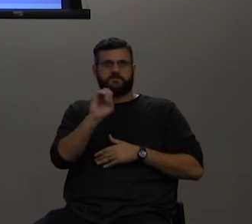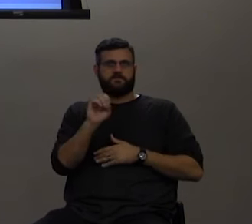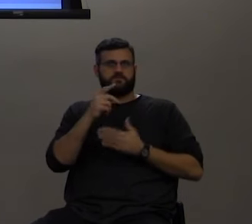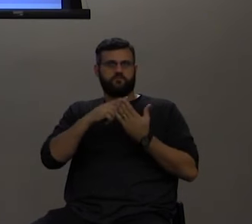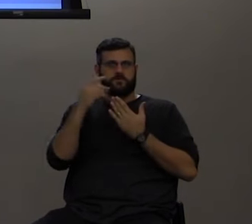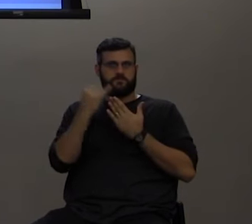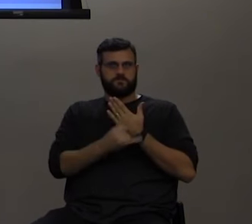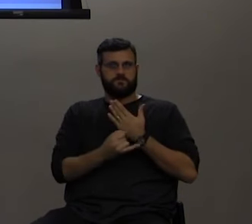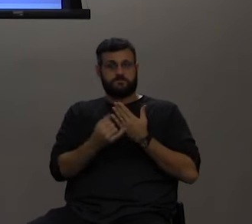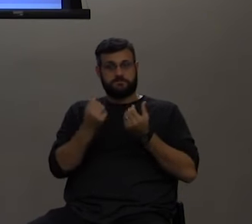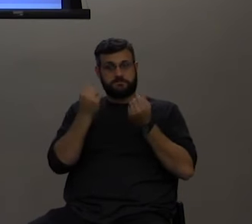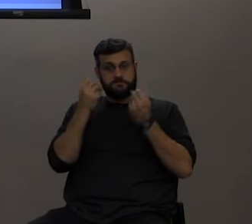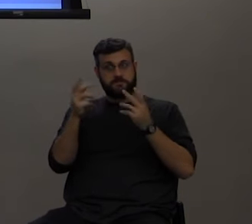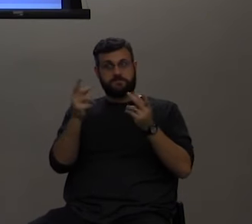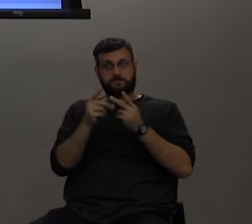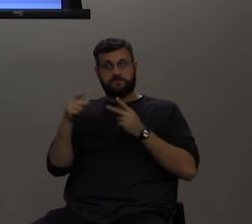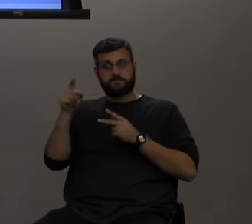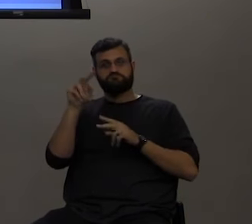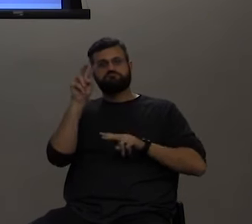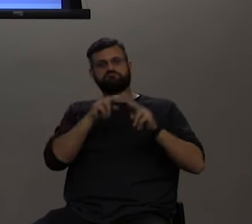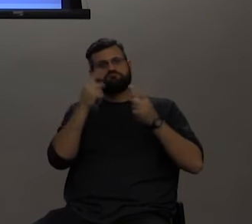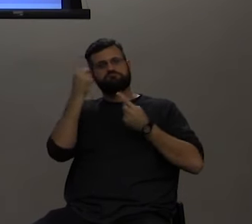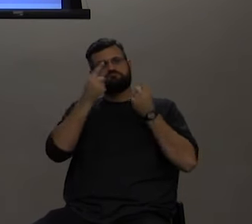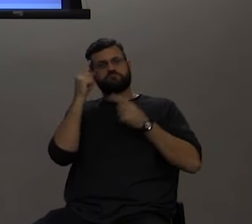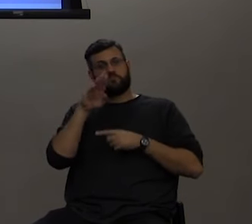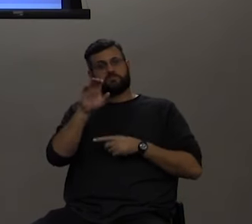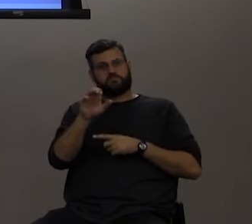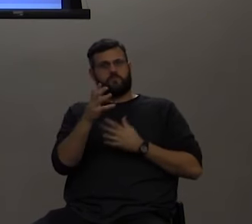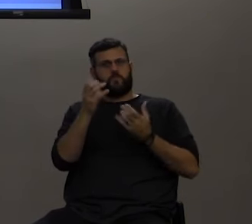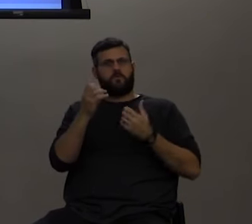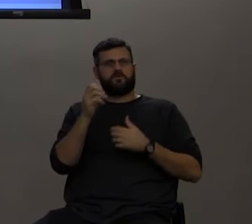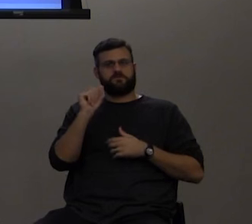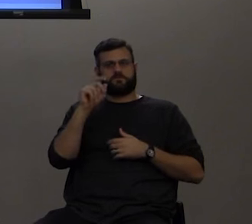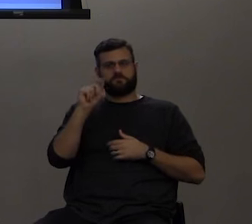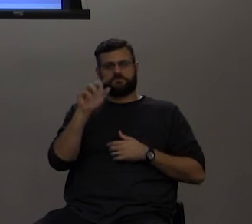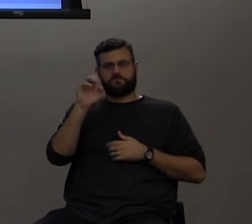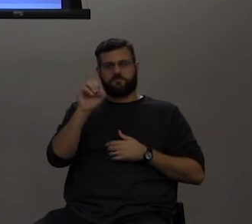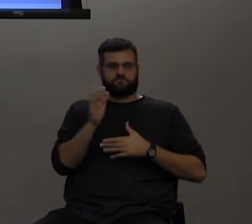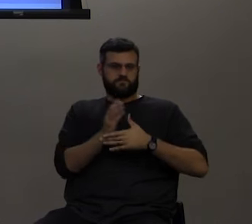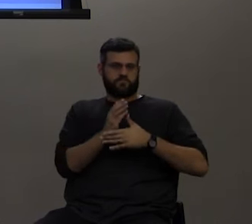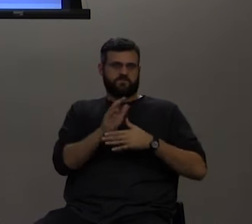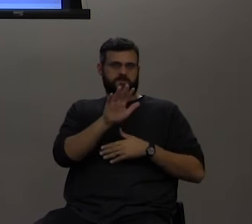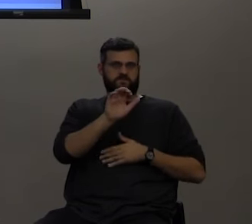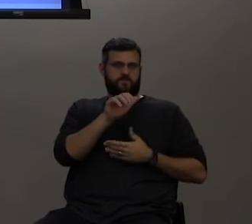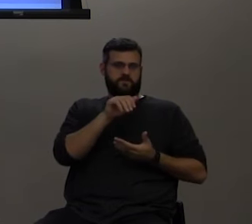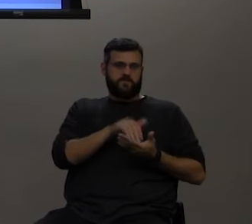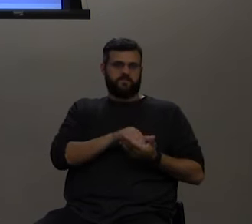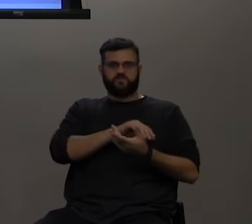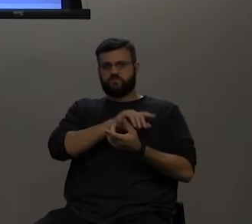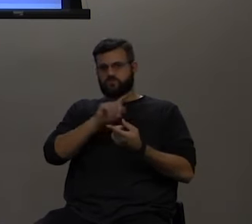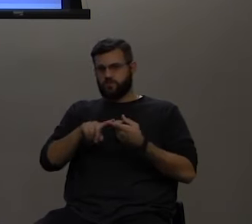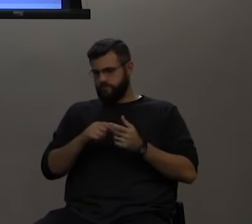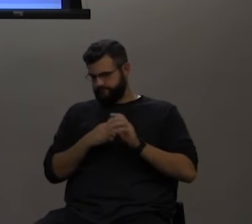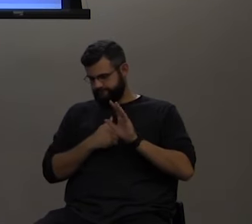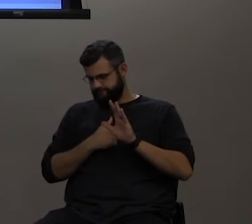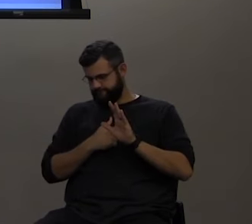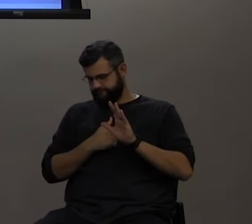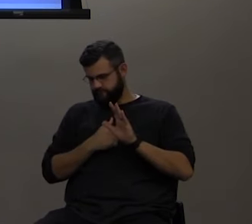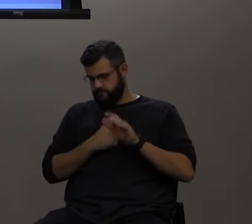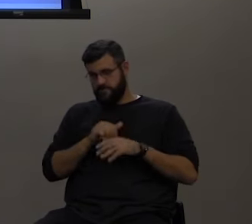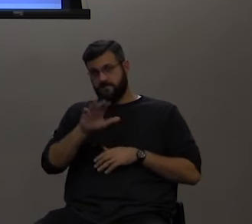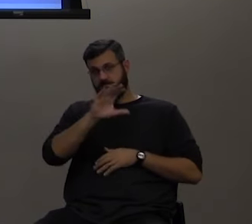the prospects that are looking at the county are looking for space between 500,000 and, I'm sorry,